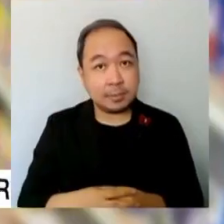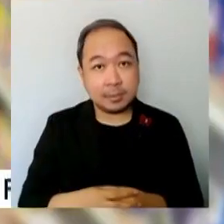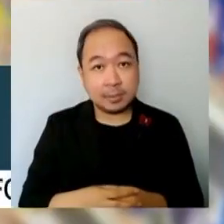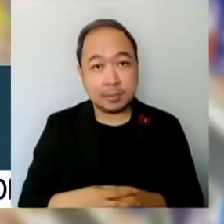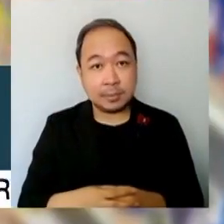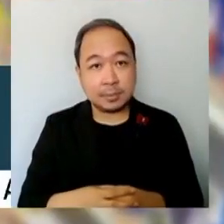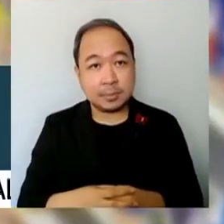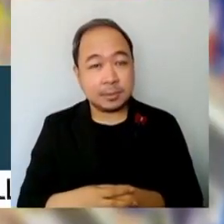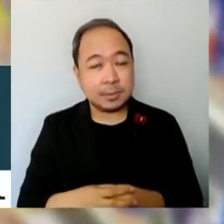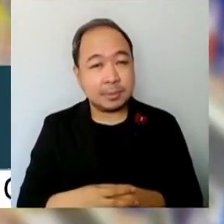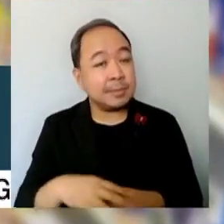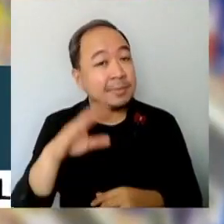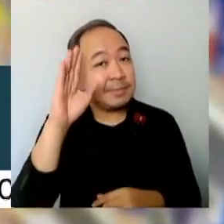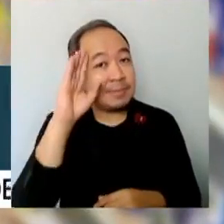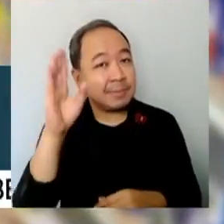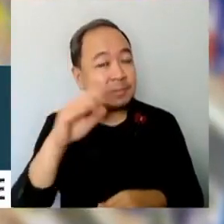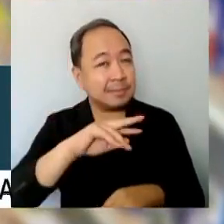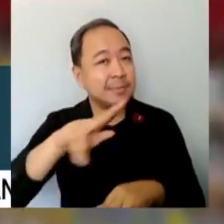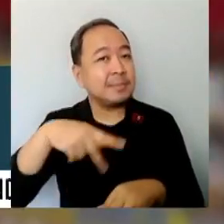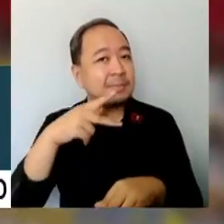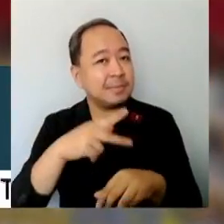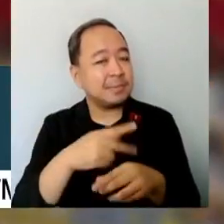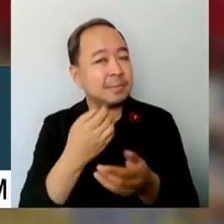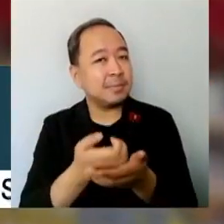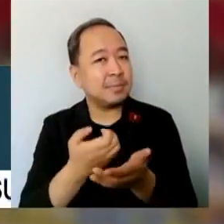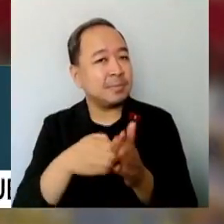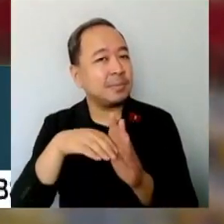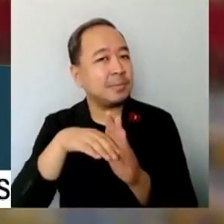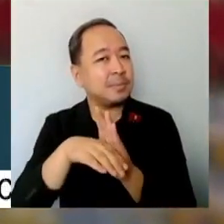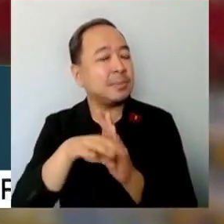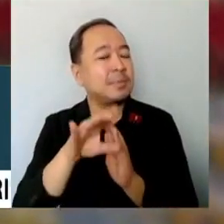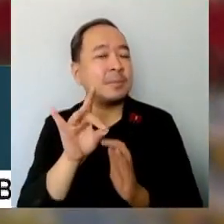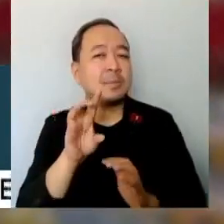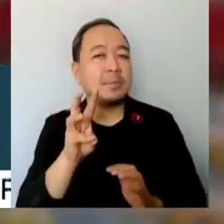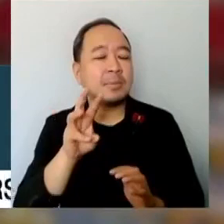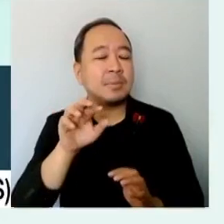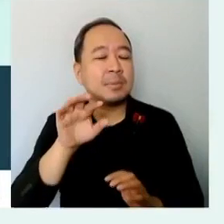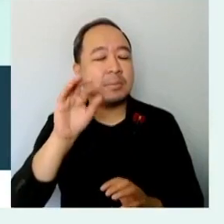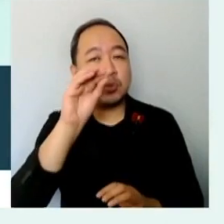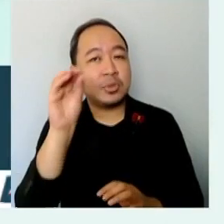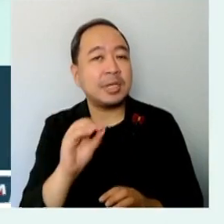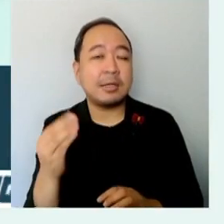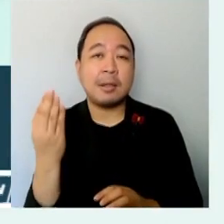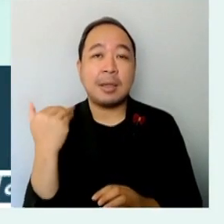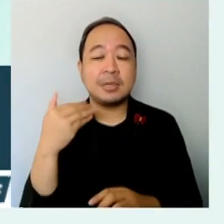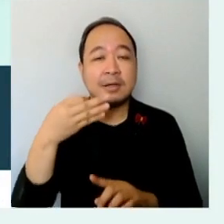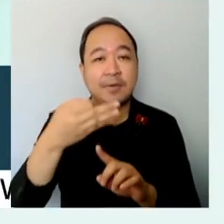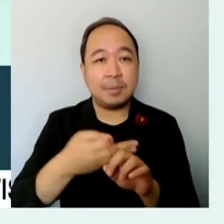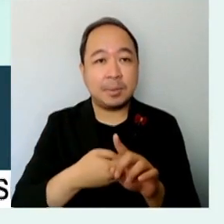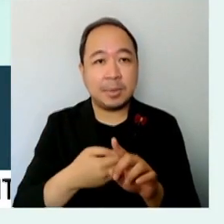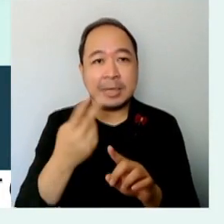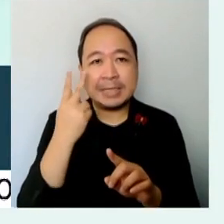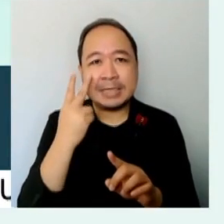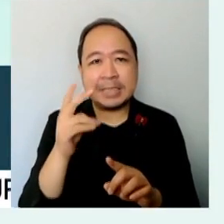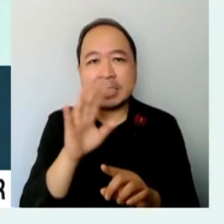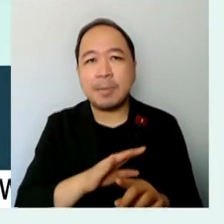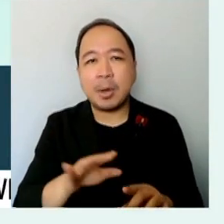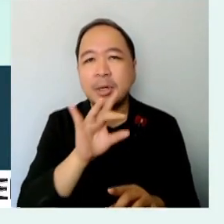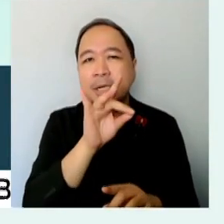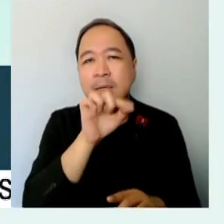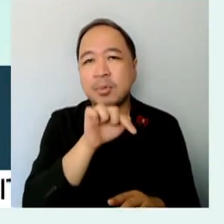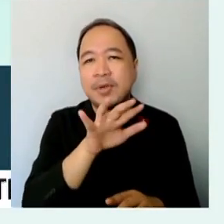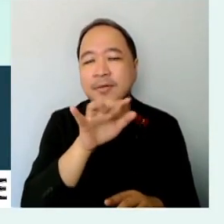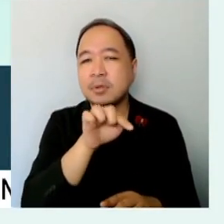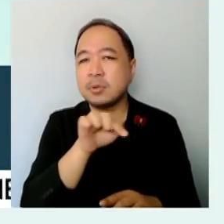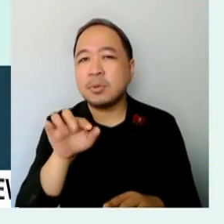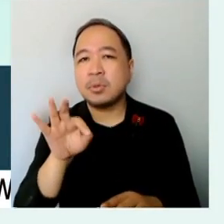Hello, Carmina. Philippine headline inflation slowed to 8.6% in February, at the low end of the Philippine Central Bank's forecast range of 8.5 to 9.3%